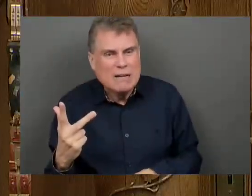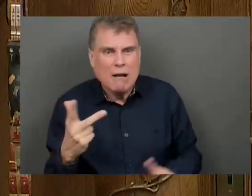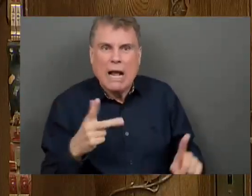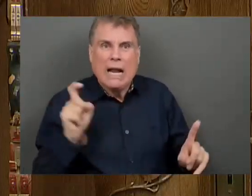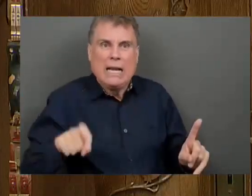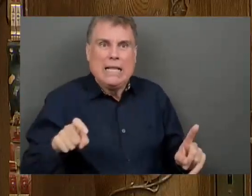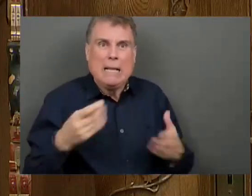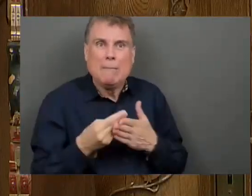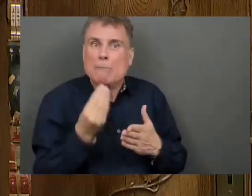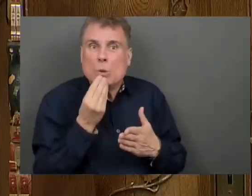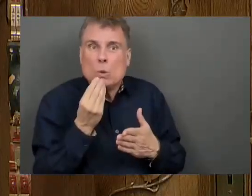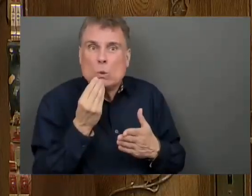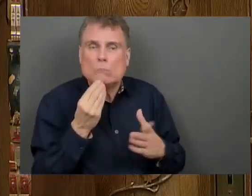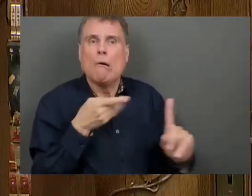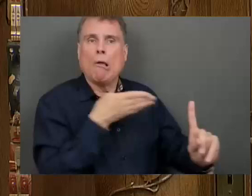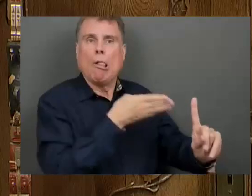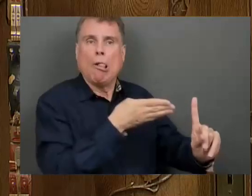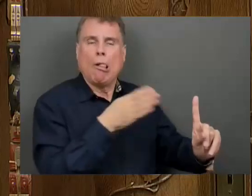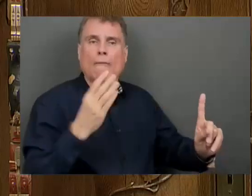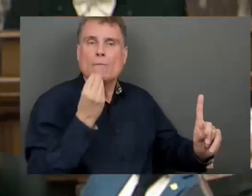Minister of Social Development.